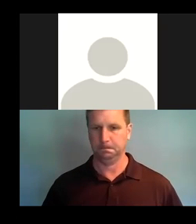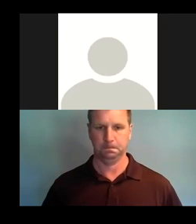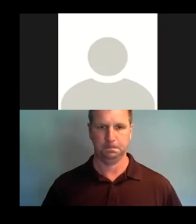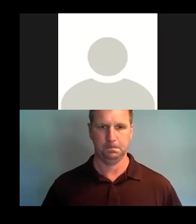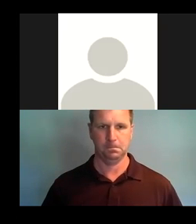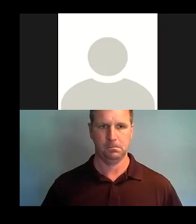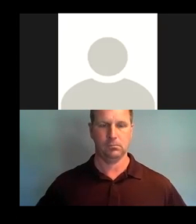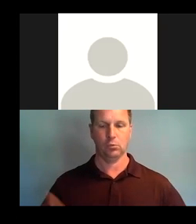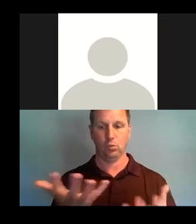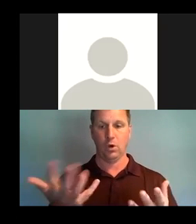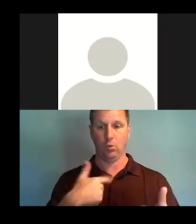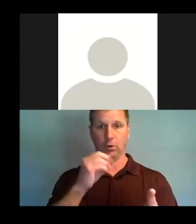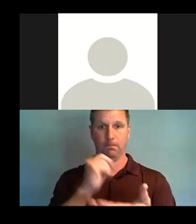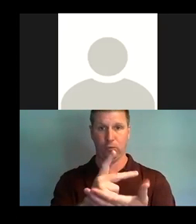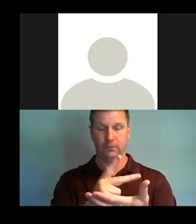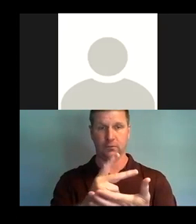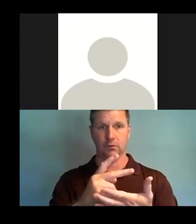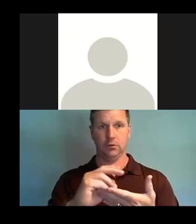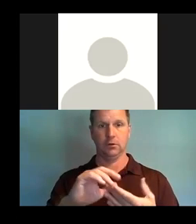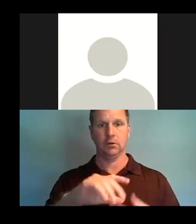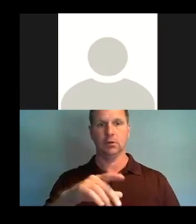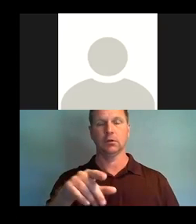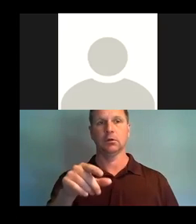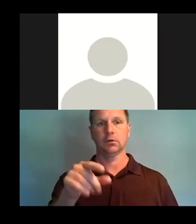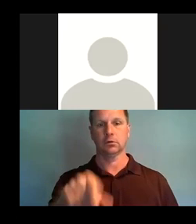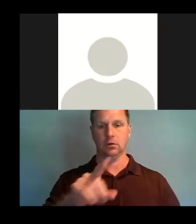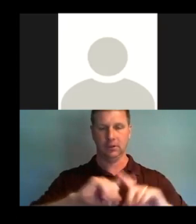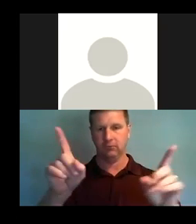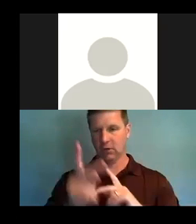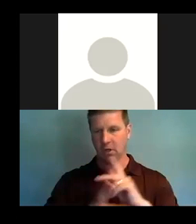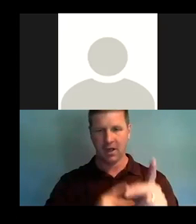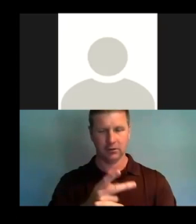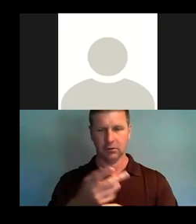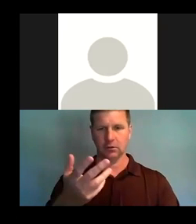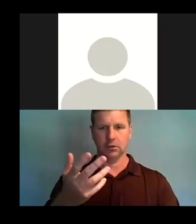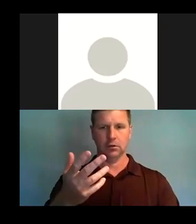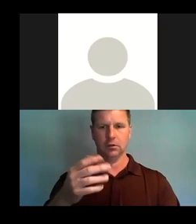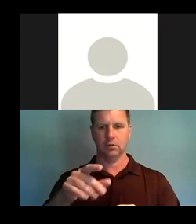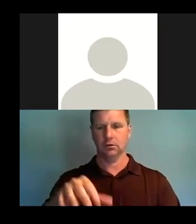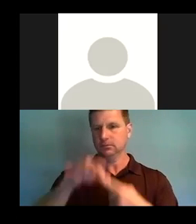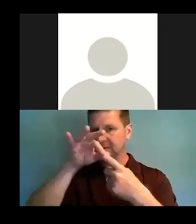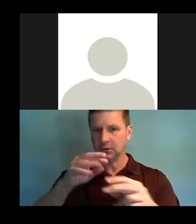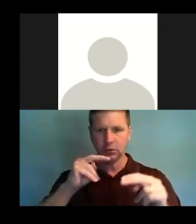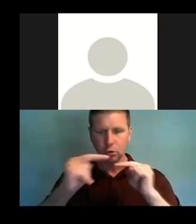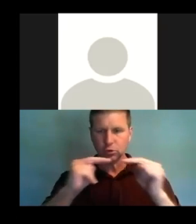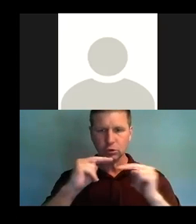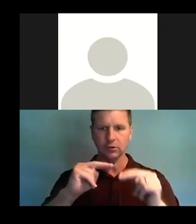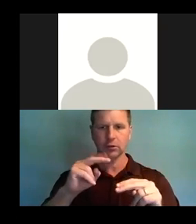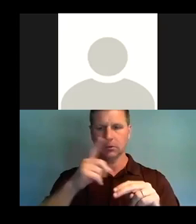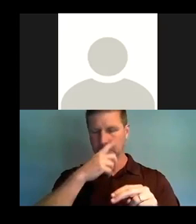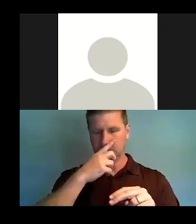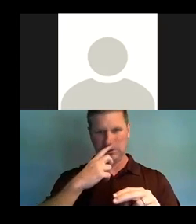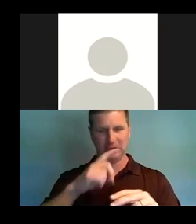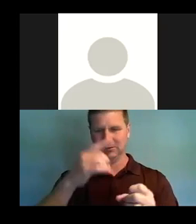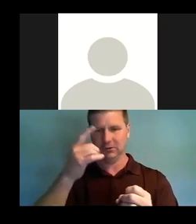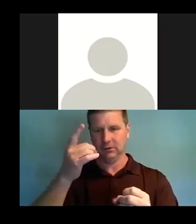So what we're approving is, a different kind of exclusive negotiations. We're approving exclusive negotiations to finalize this